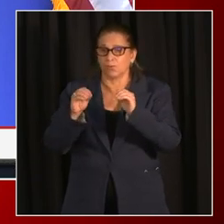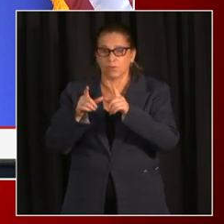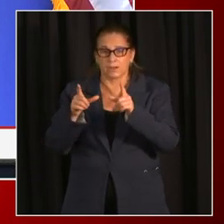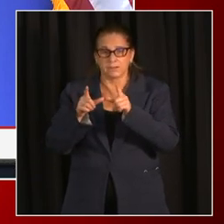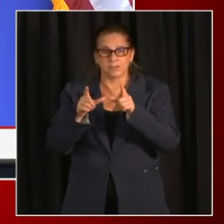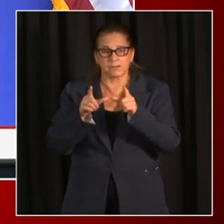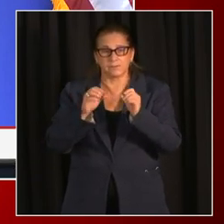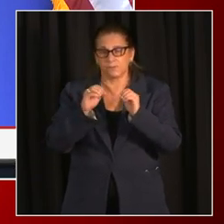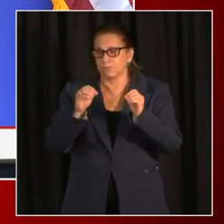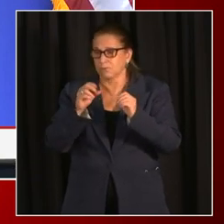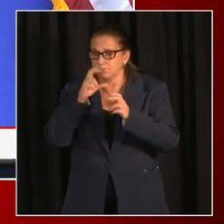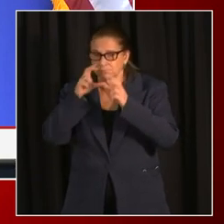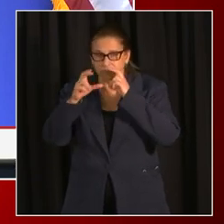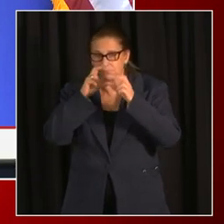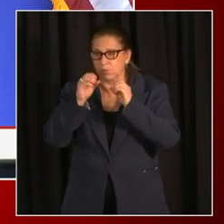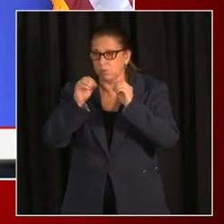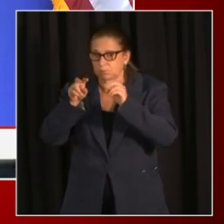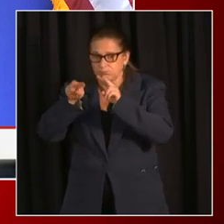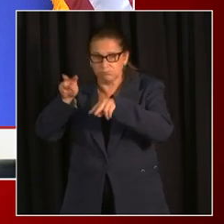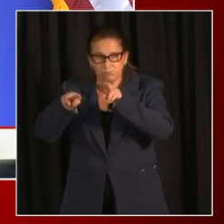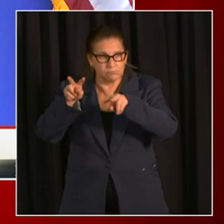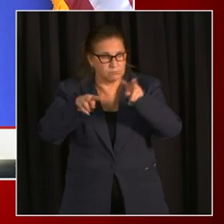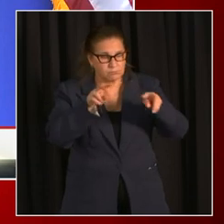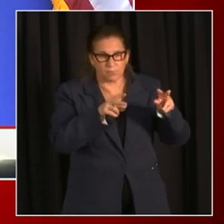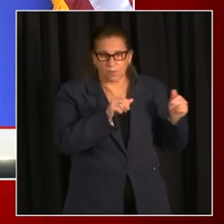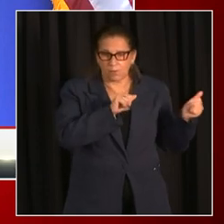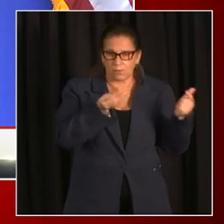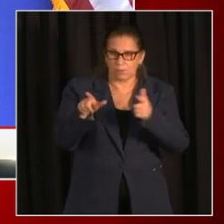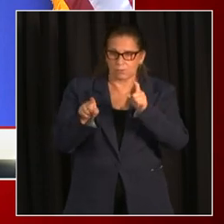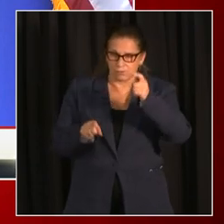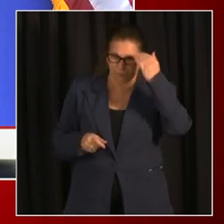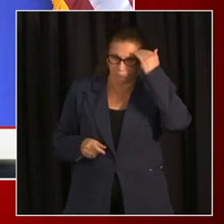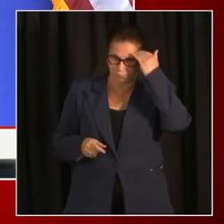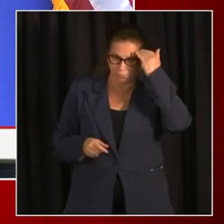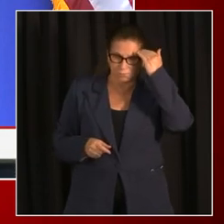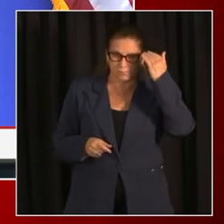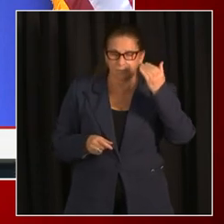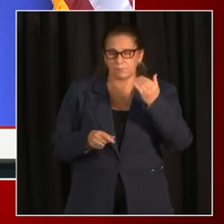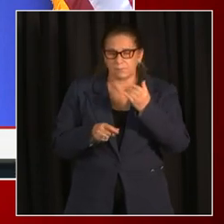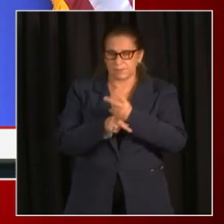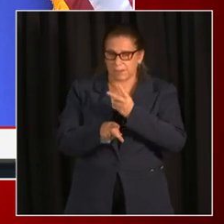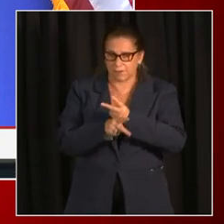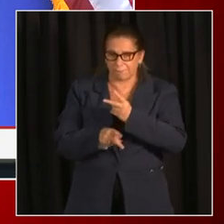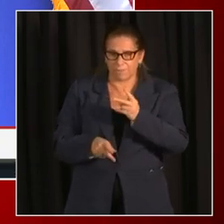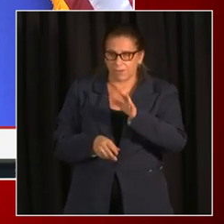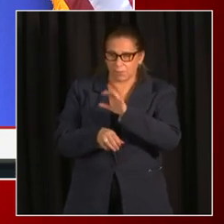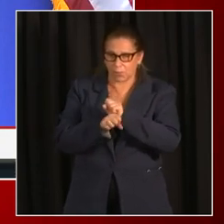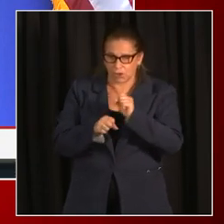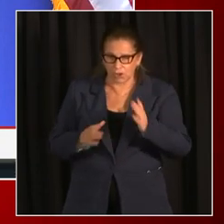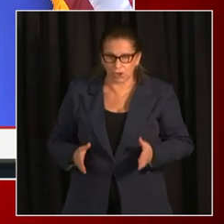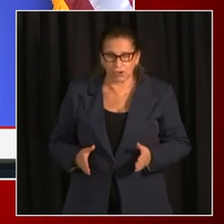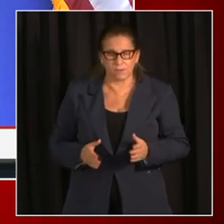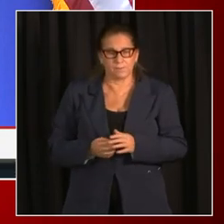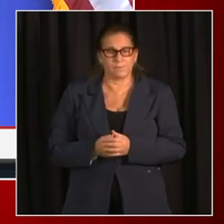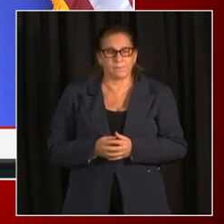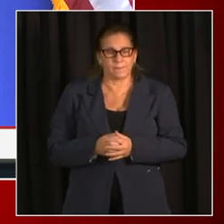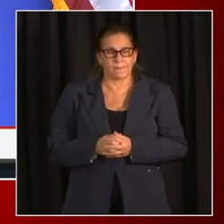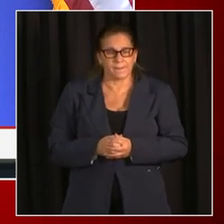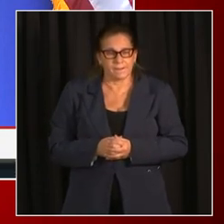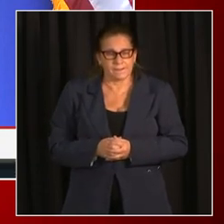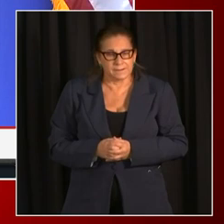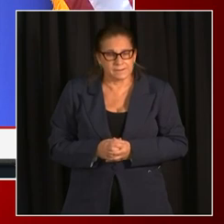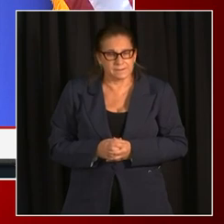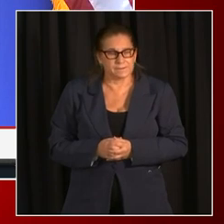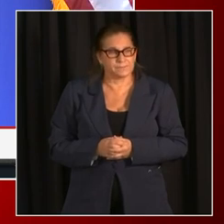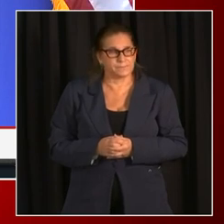about any of the other types of food establishments where there are also workers who may only be coming into contact with their colleagues in the